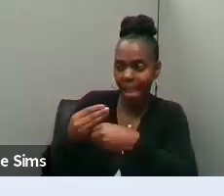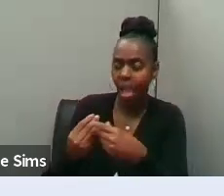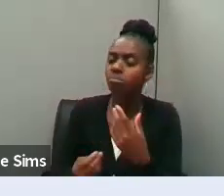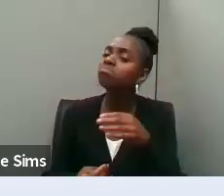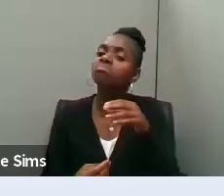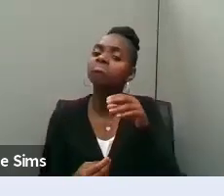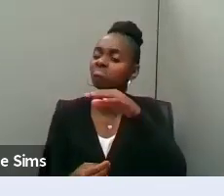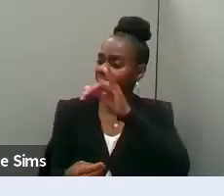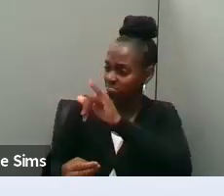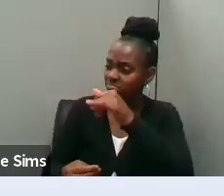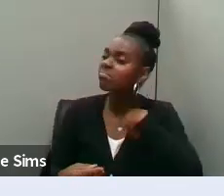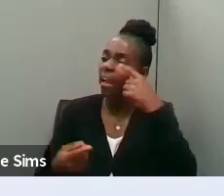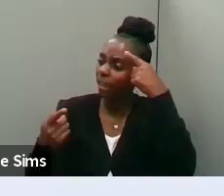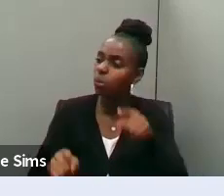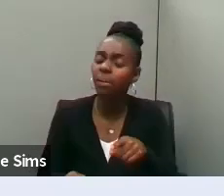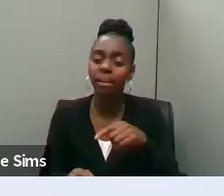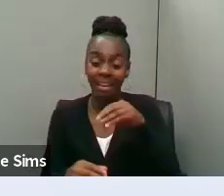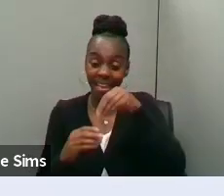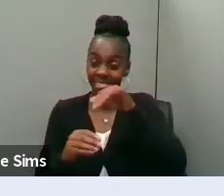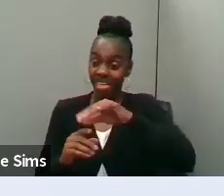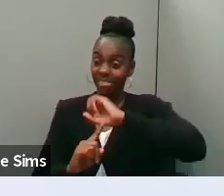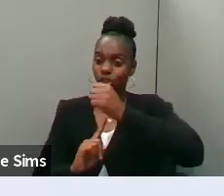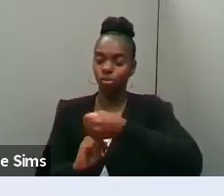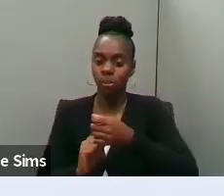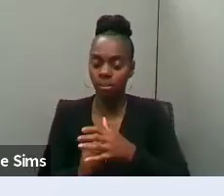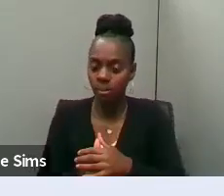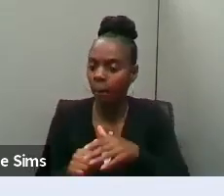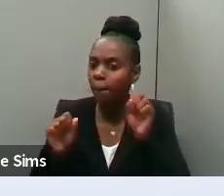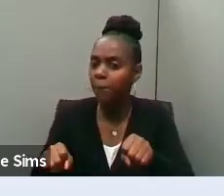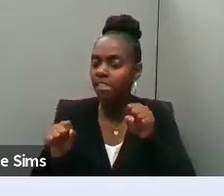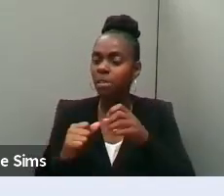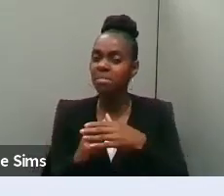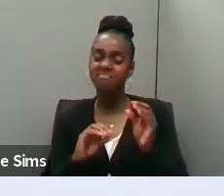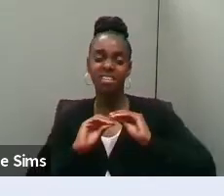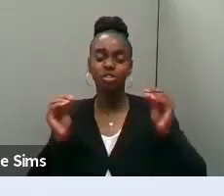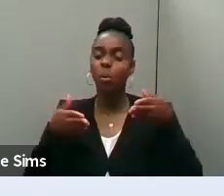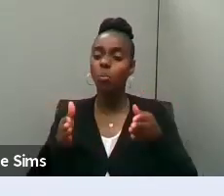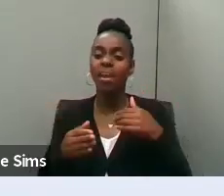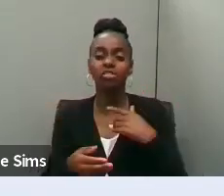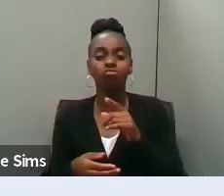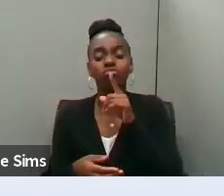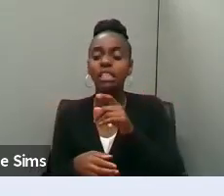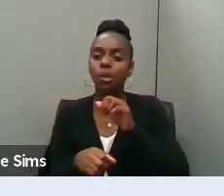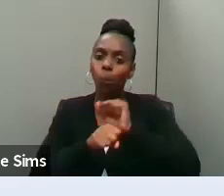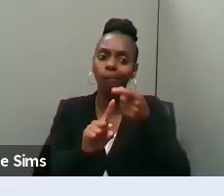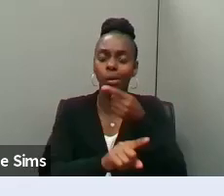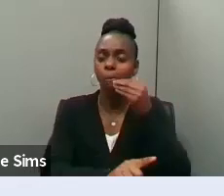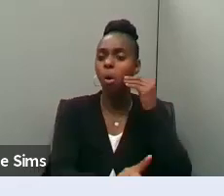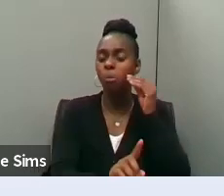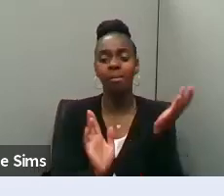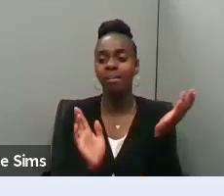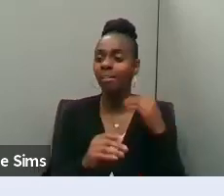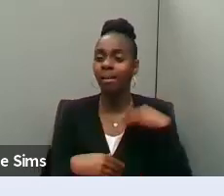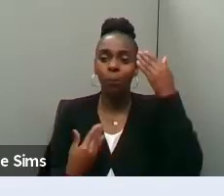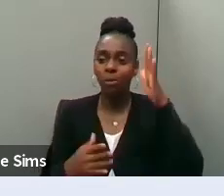And also, in a situation like this, possibly there is no way that she can work from home. We don't